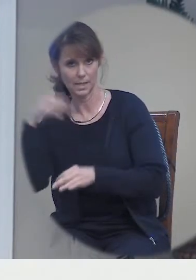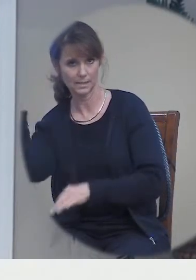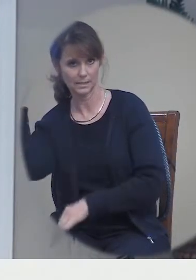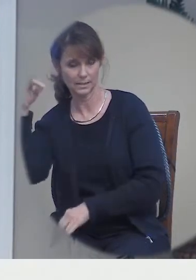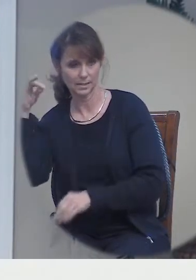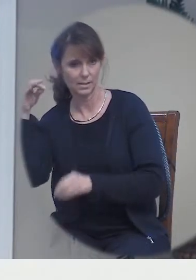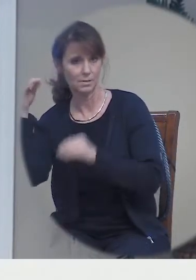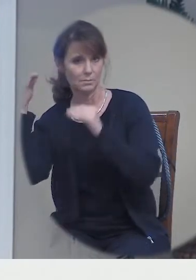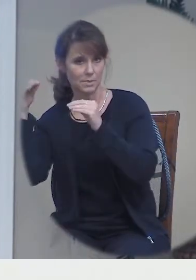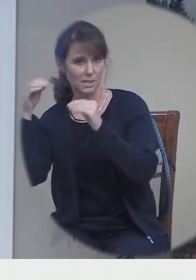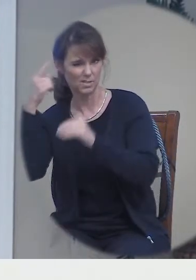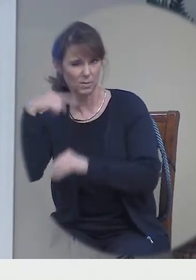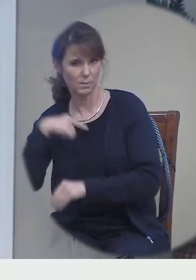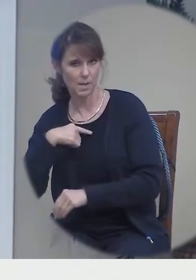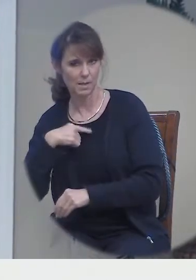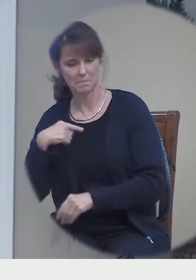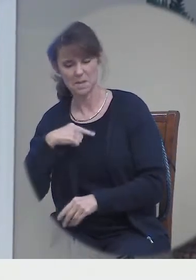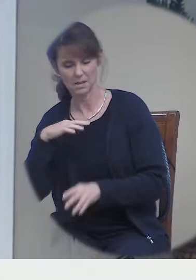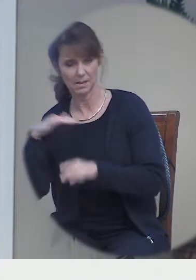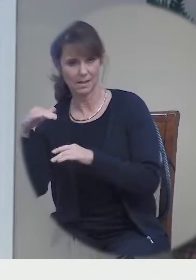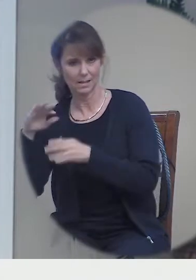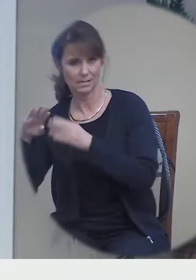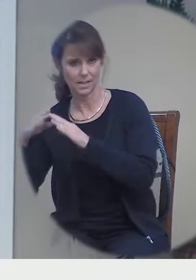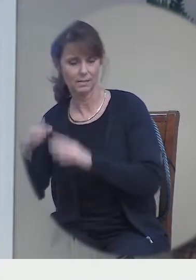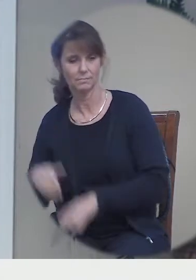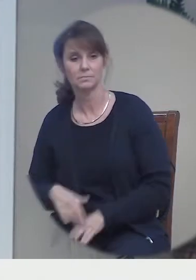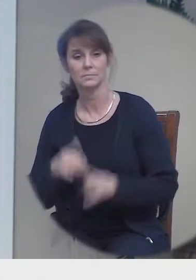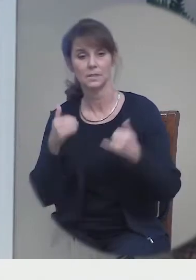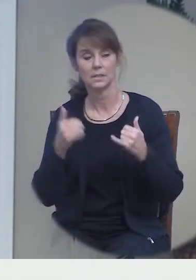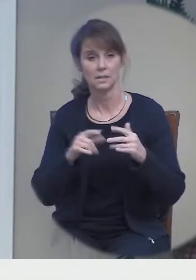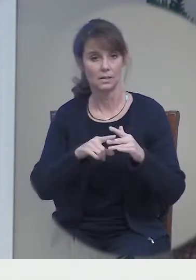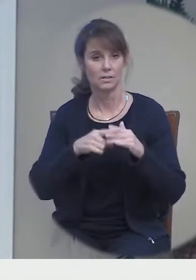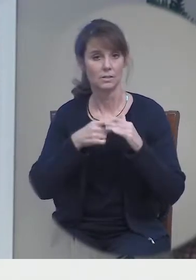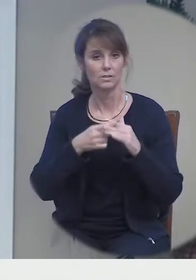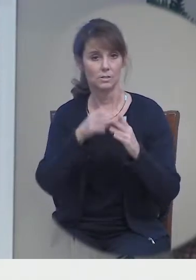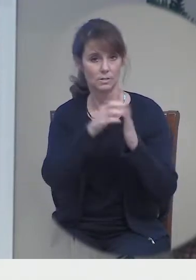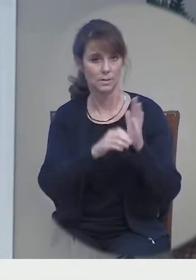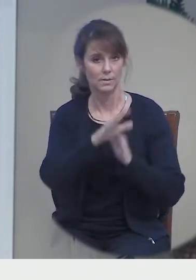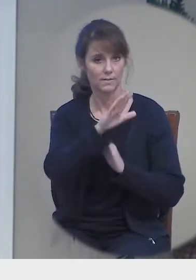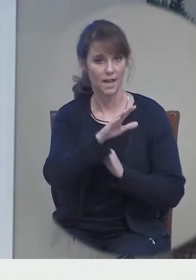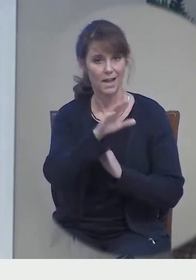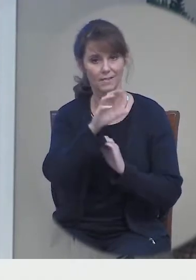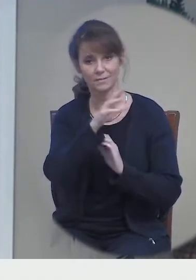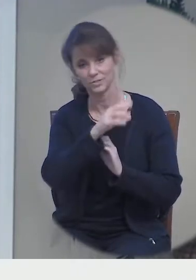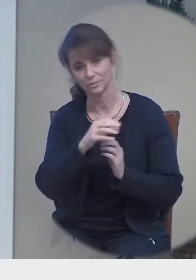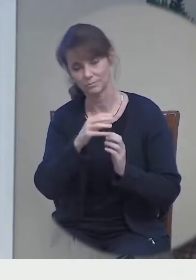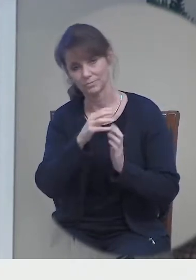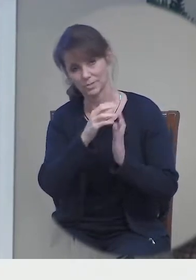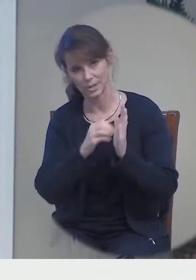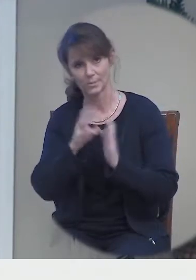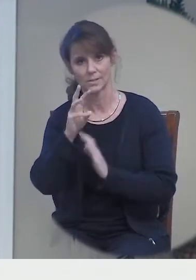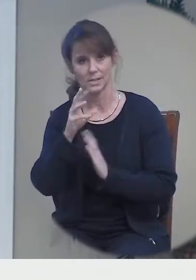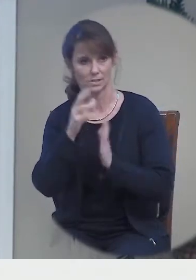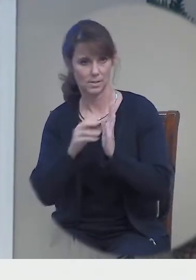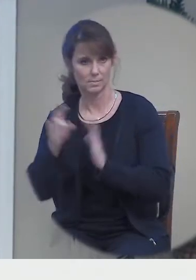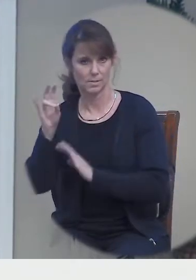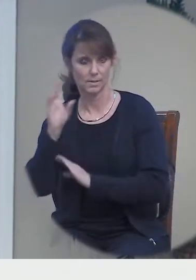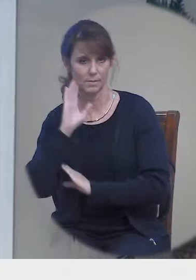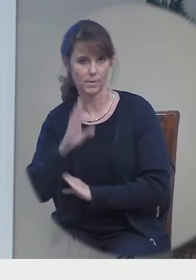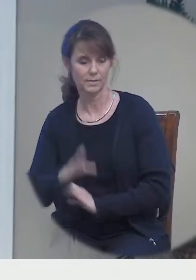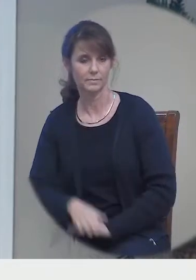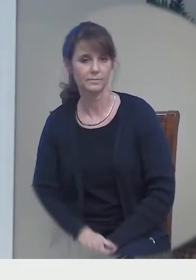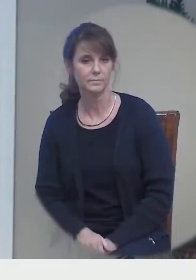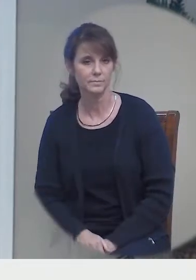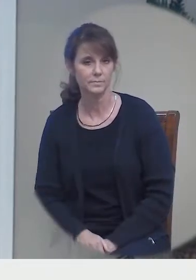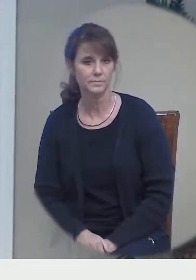chapter 5 tonight and look through 5, 6, and 7 as we continue our study in this book. We're